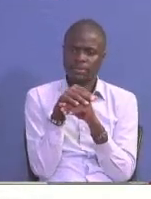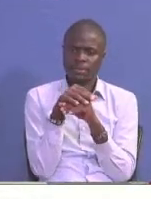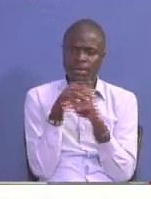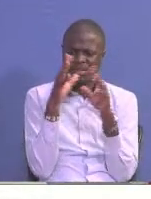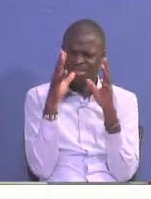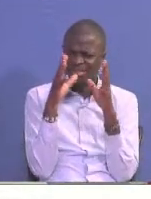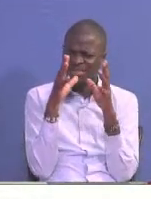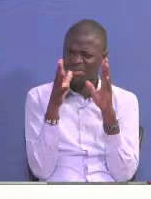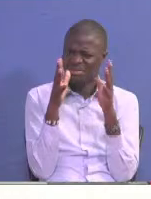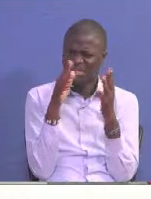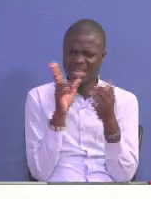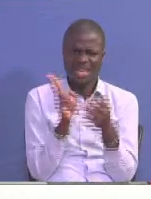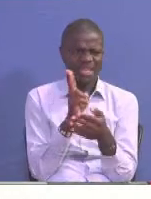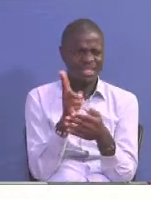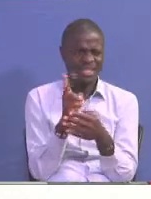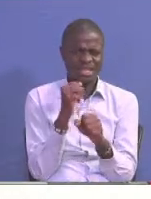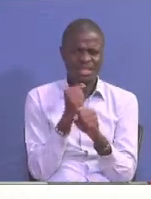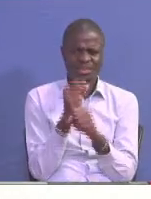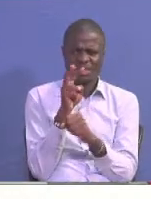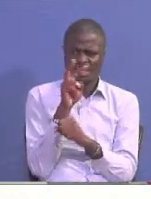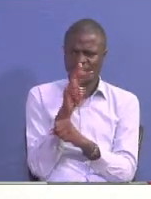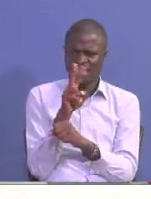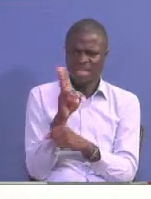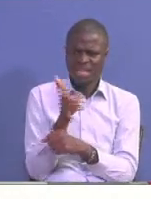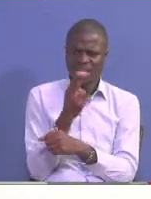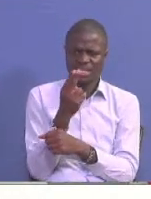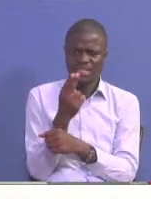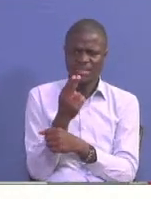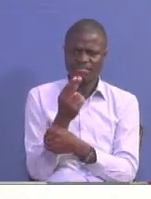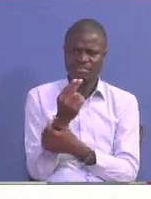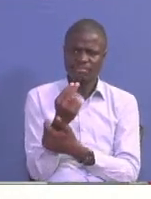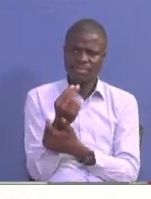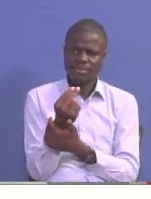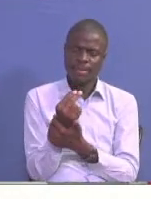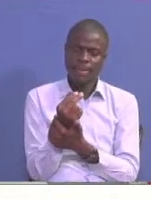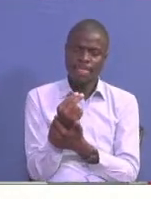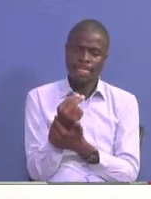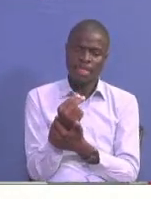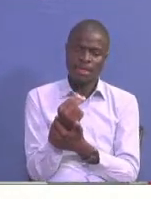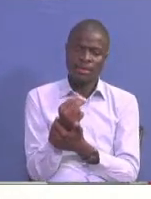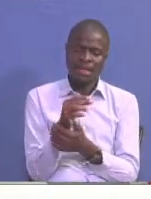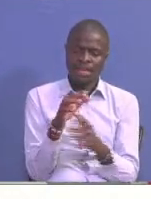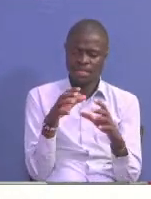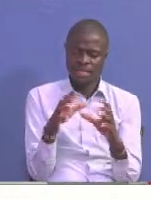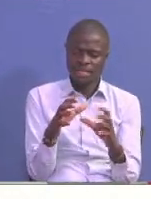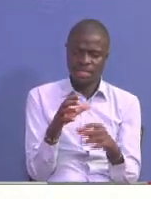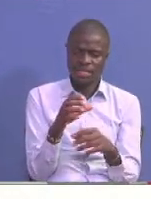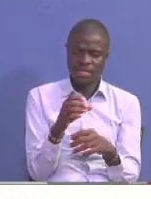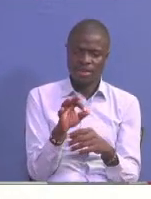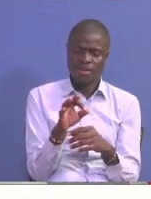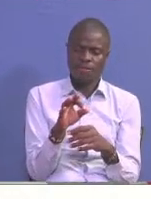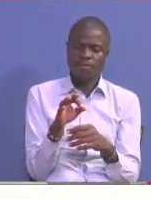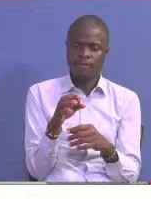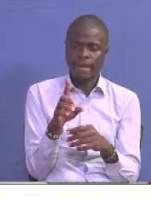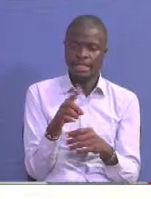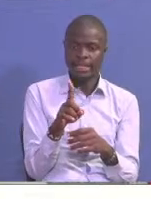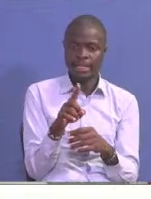consider us? Do they consider us as a center of